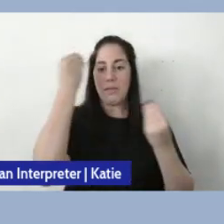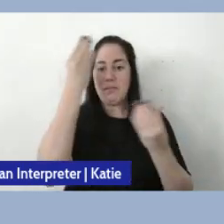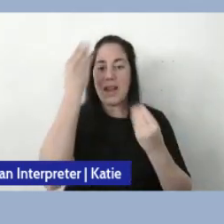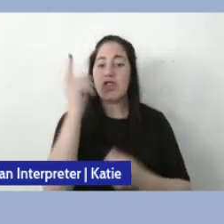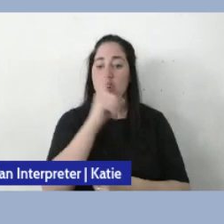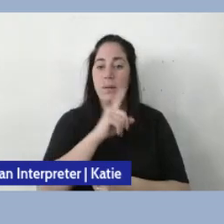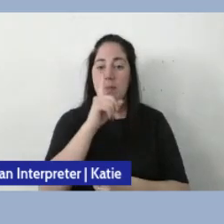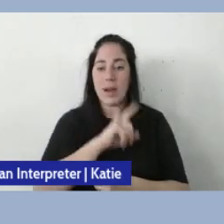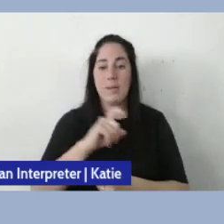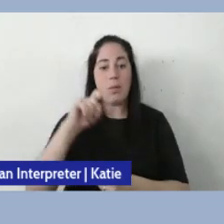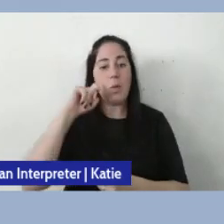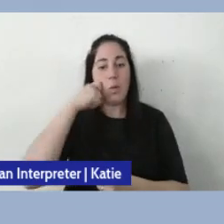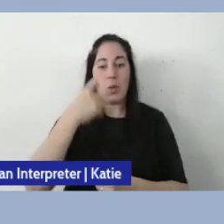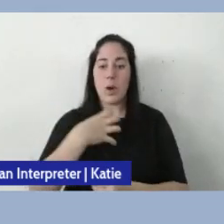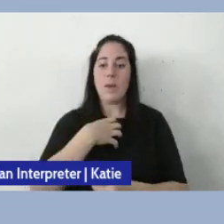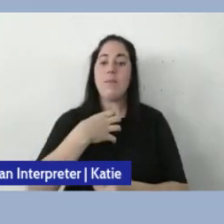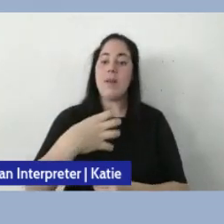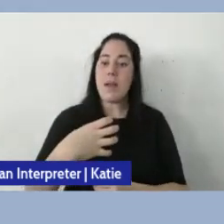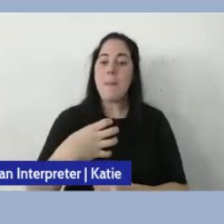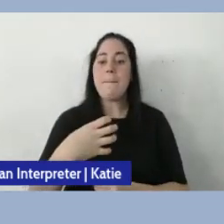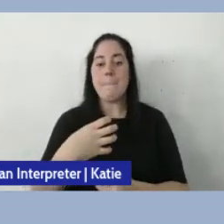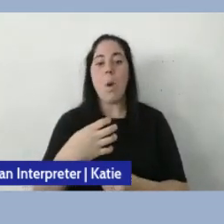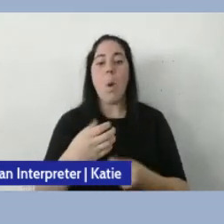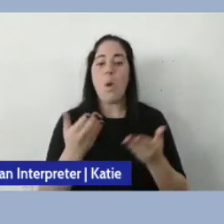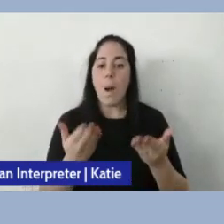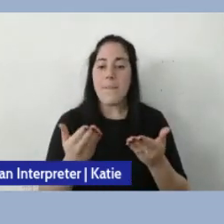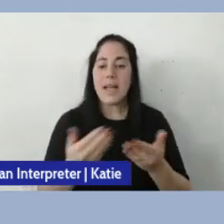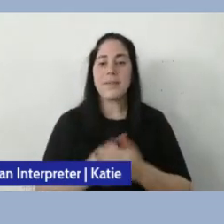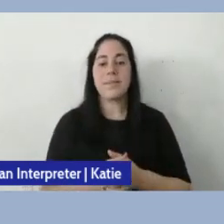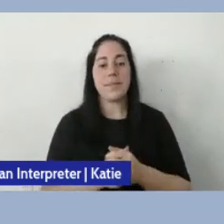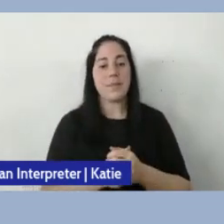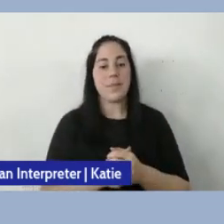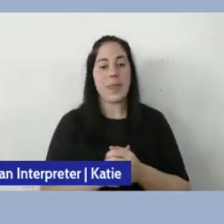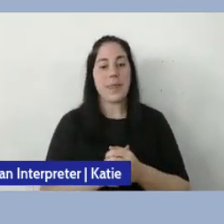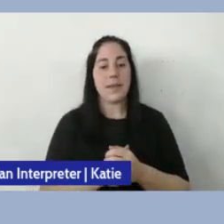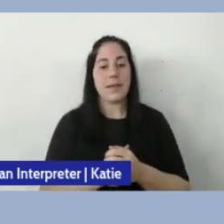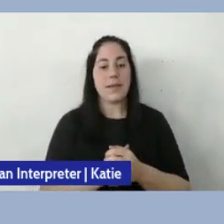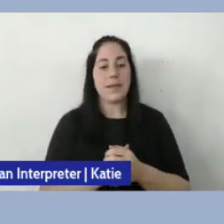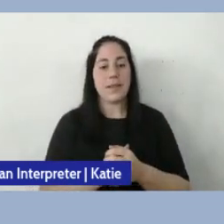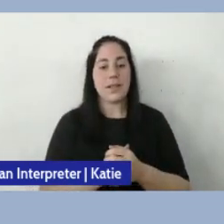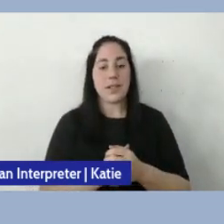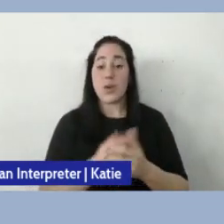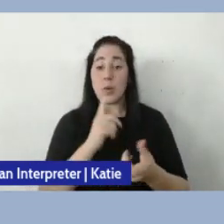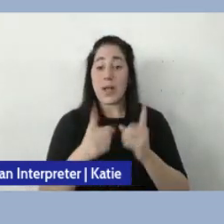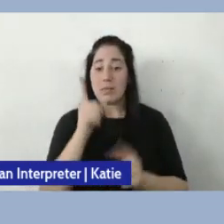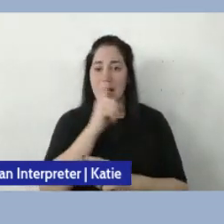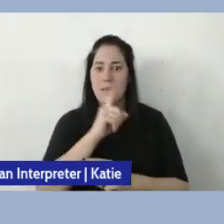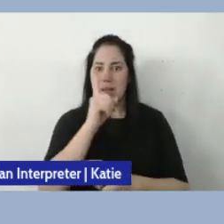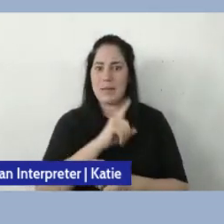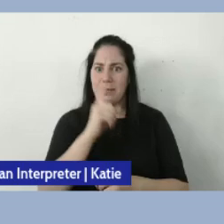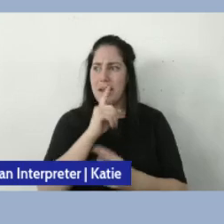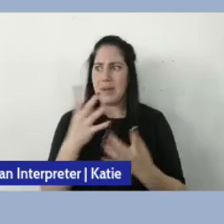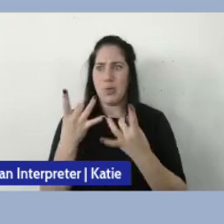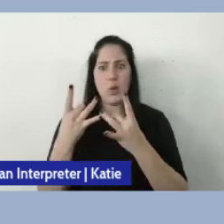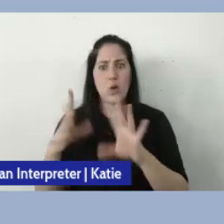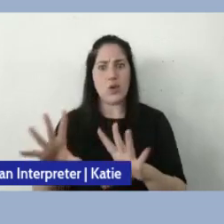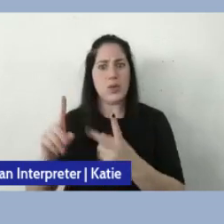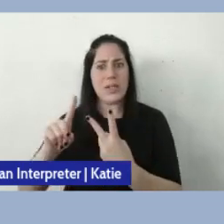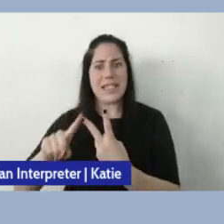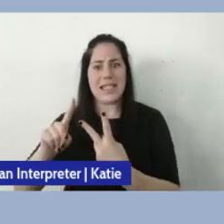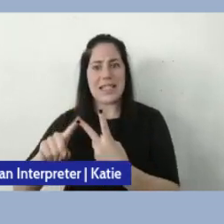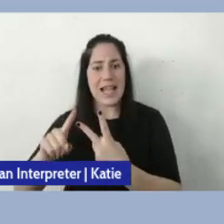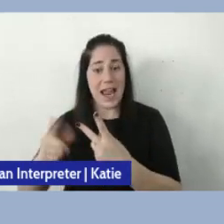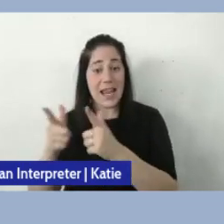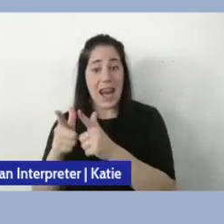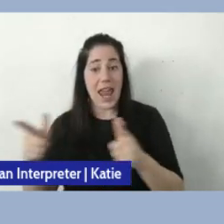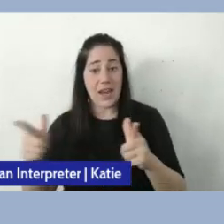who speak more than one language, dementia can mean losing the ability to speak a second language. So people who didn't need an interpreter before